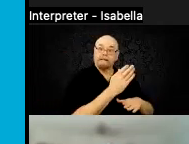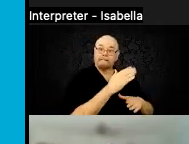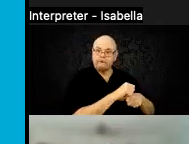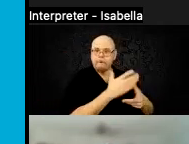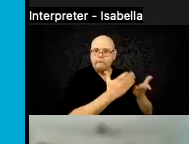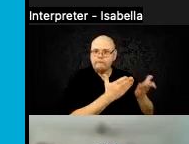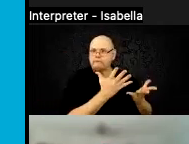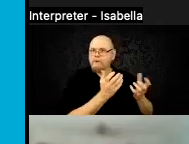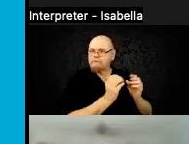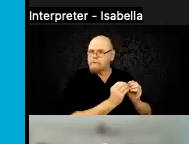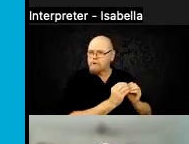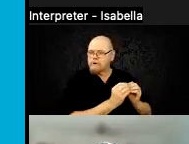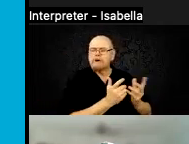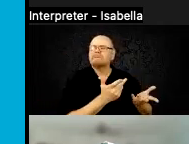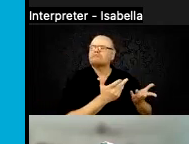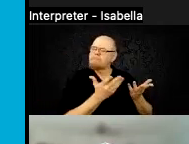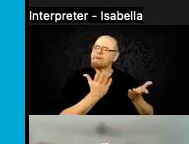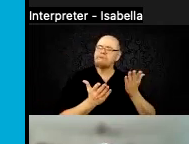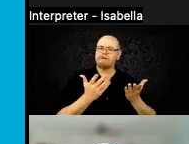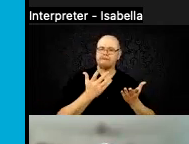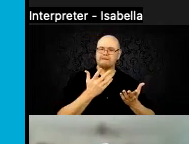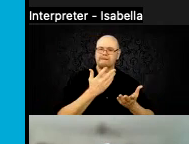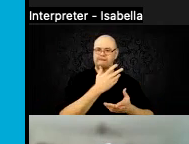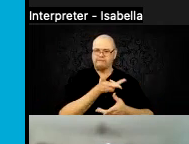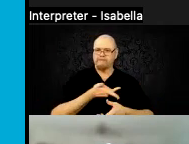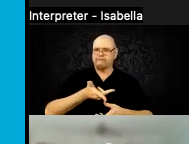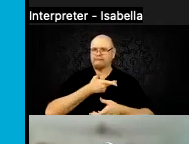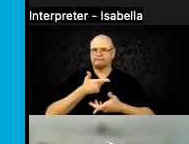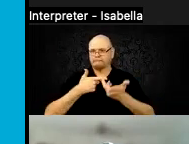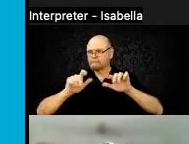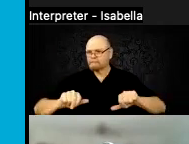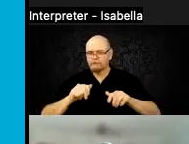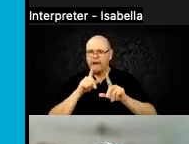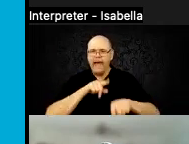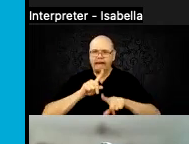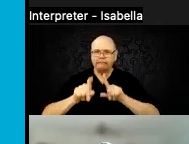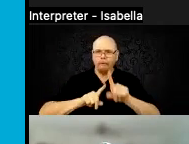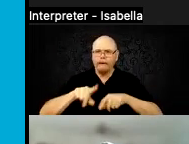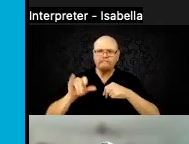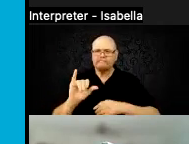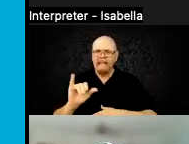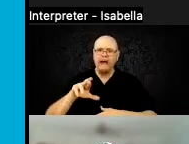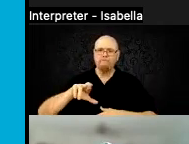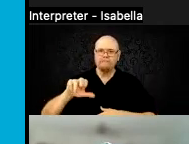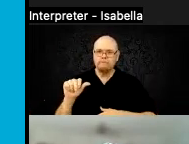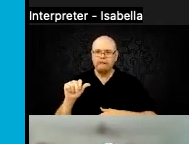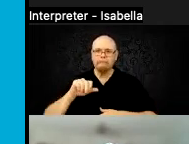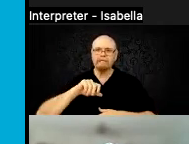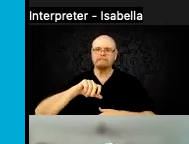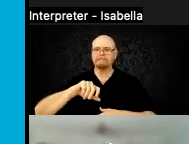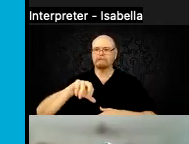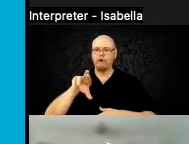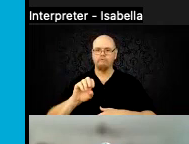provide assistance by answering questions about topics like reasonable accommodations. We can